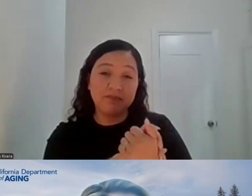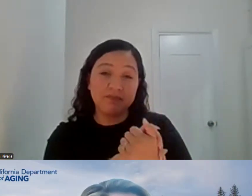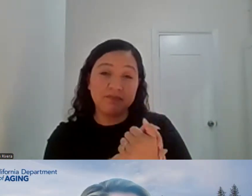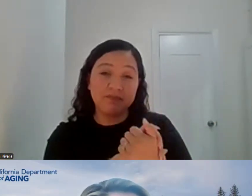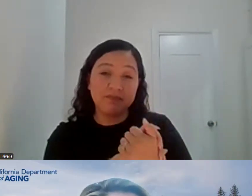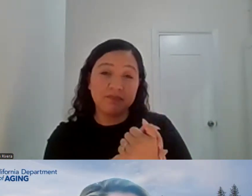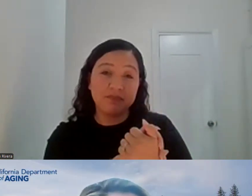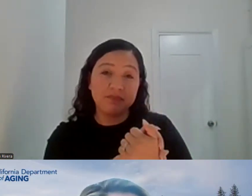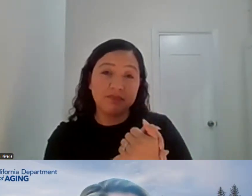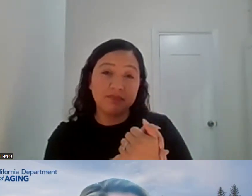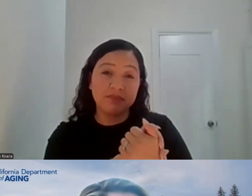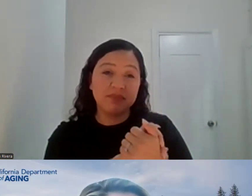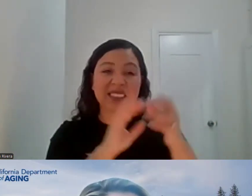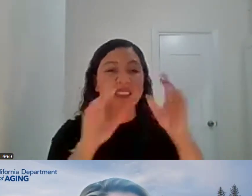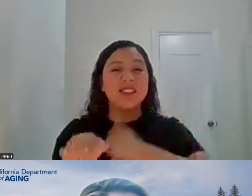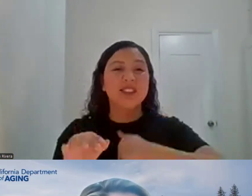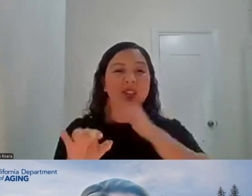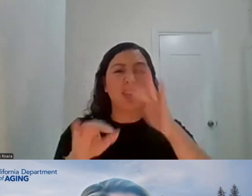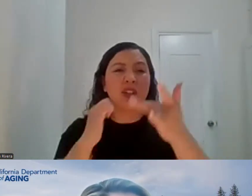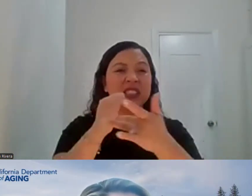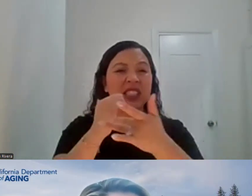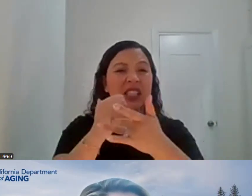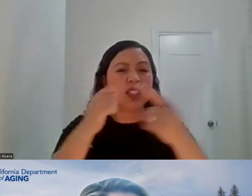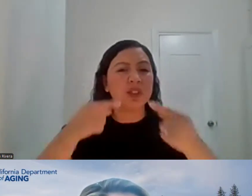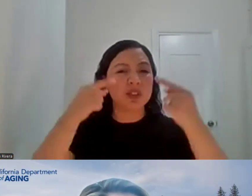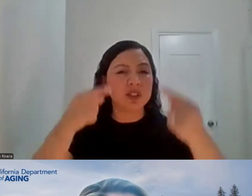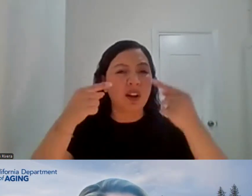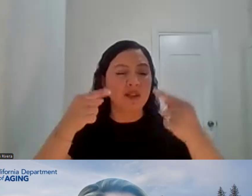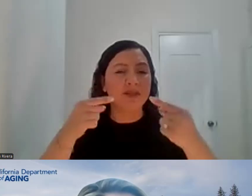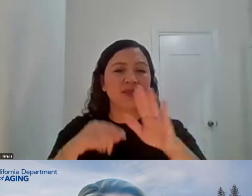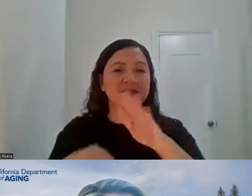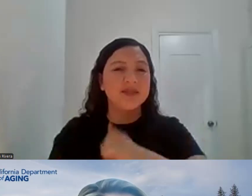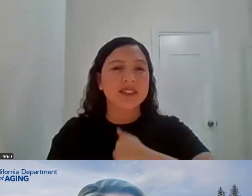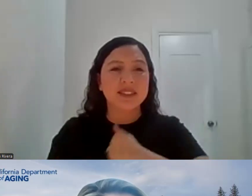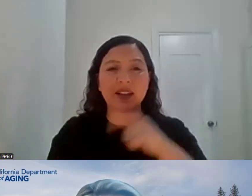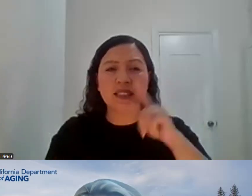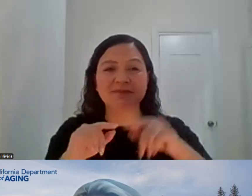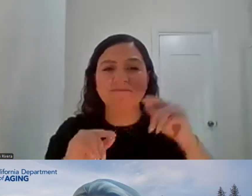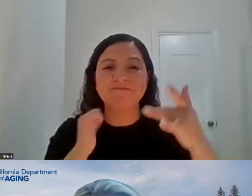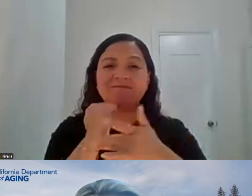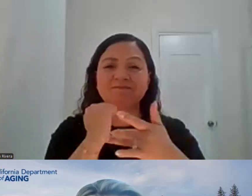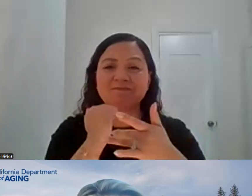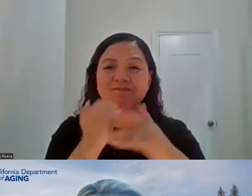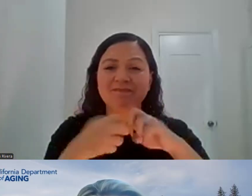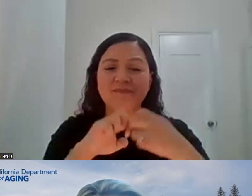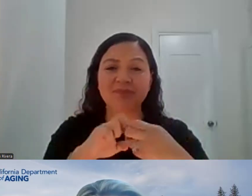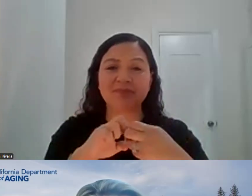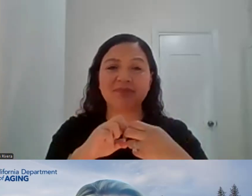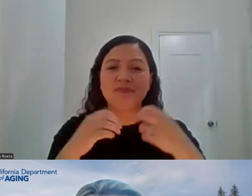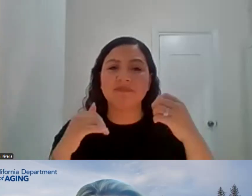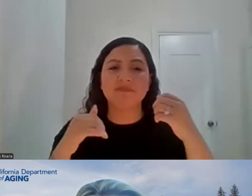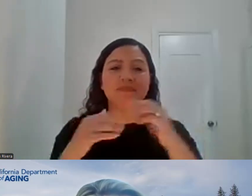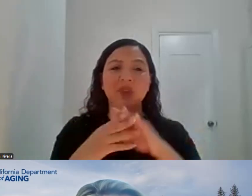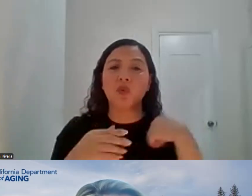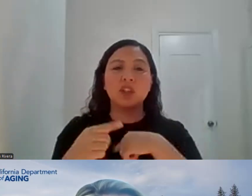We're having policy, a little glitch. health coverage, access to care. Let me know if